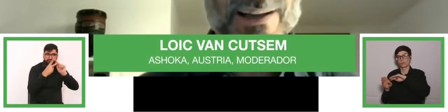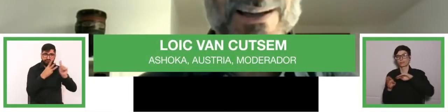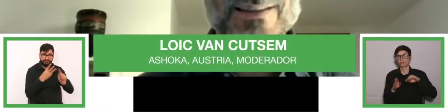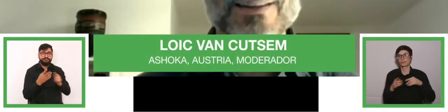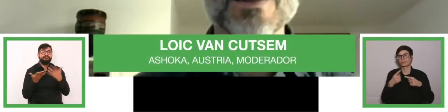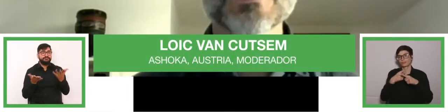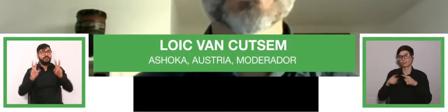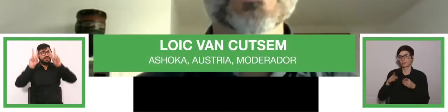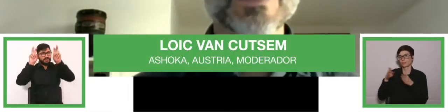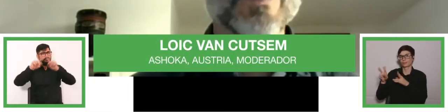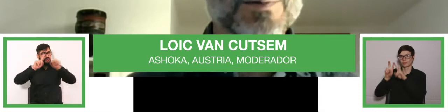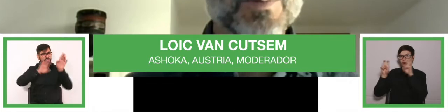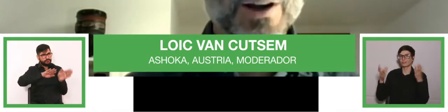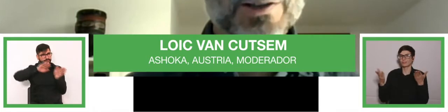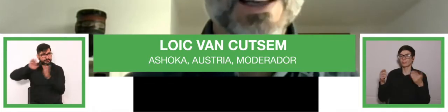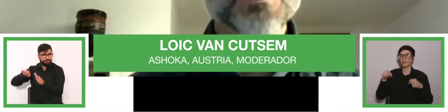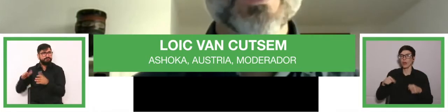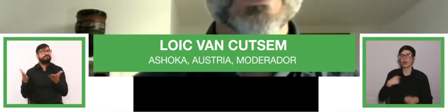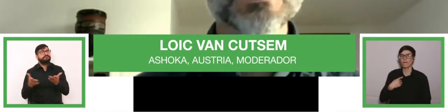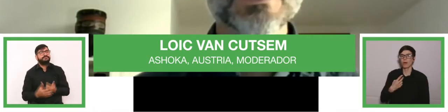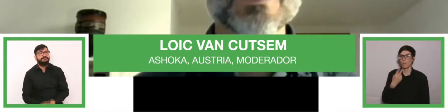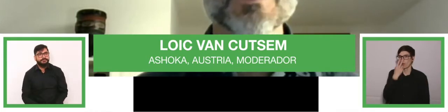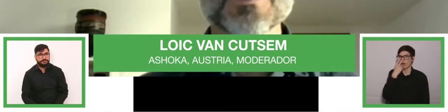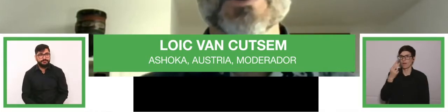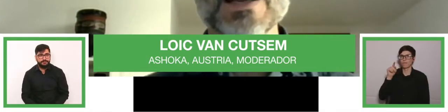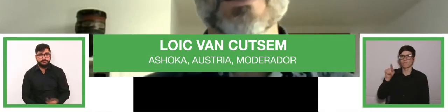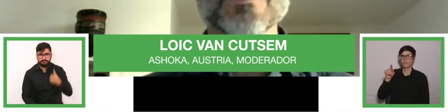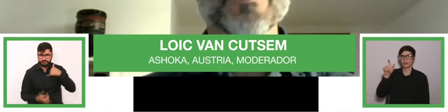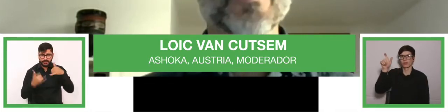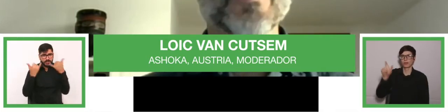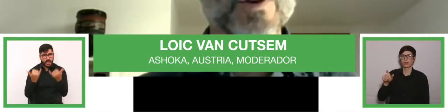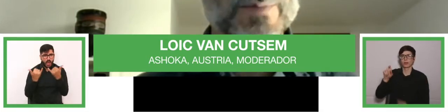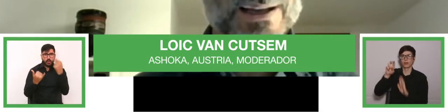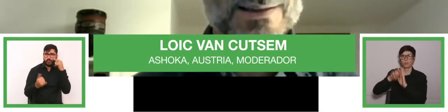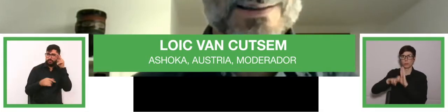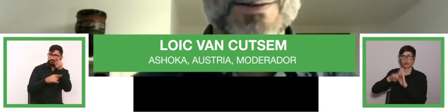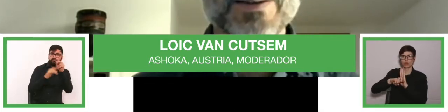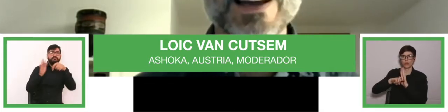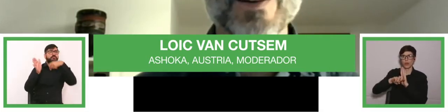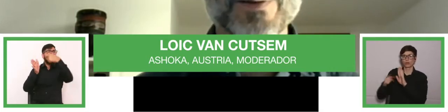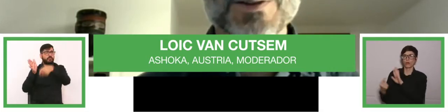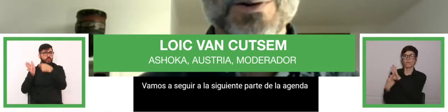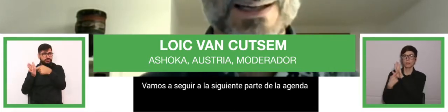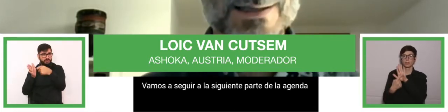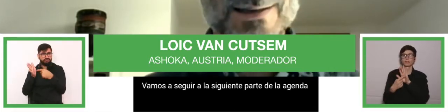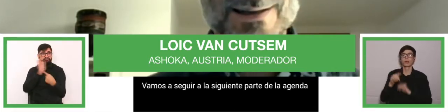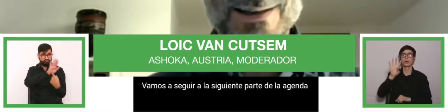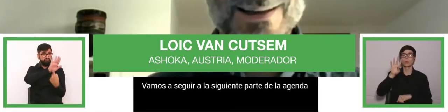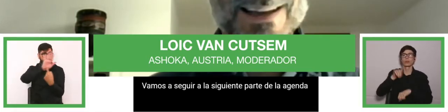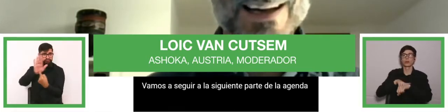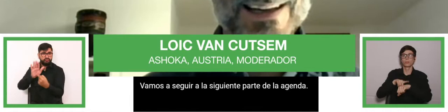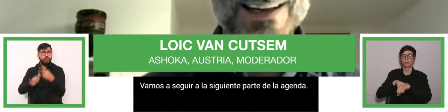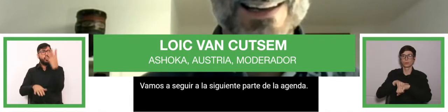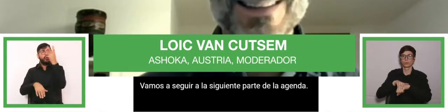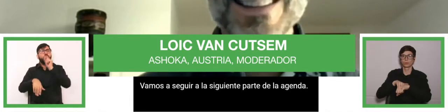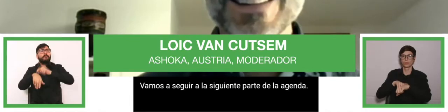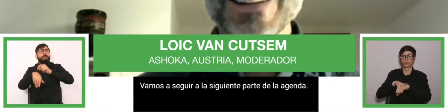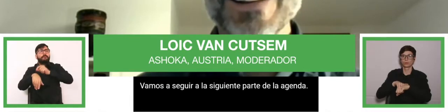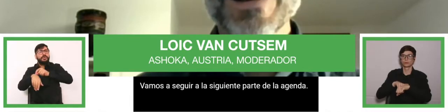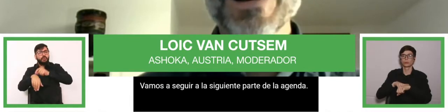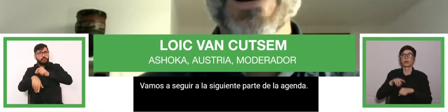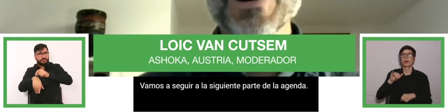be hearing these seven projects presenting to you in 4 minutes. So they have strict